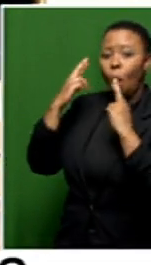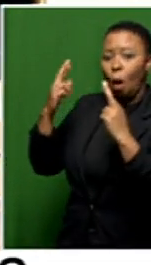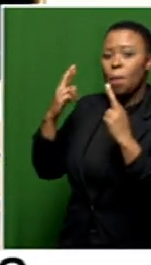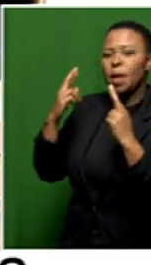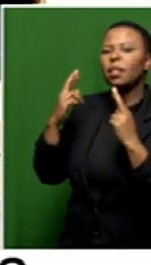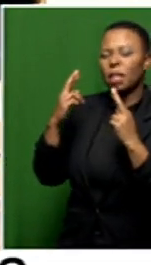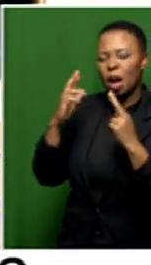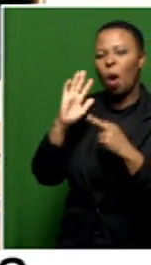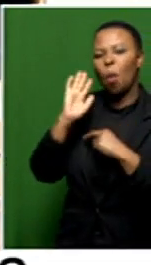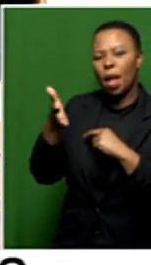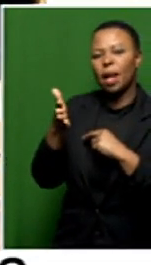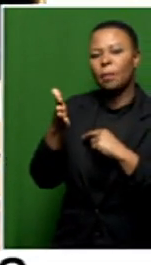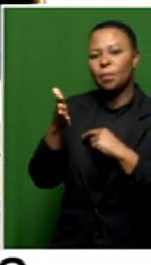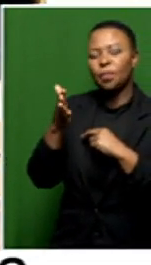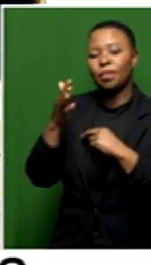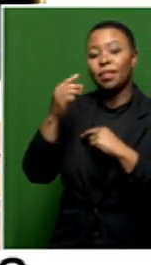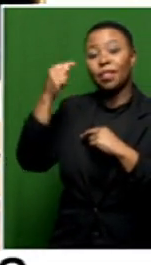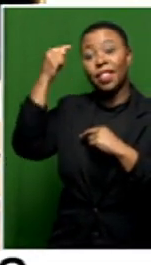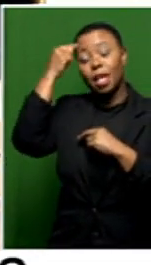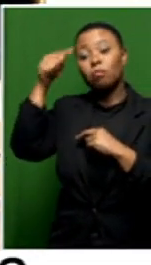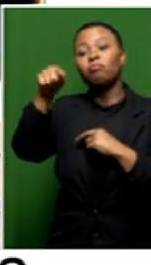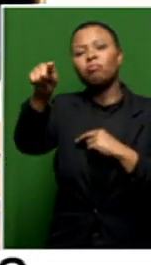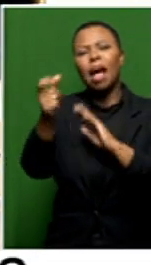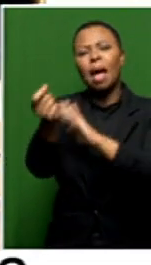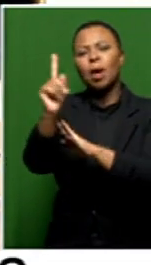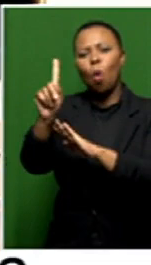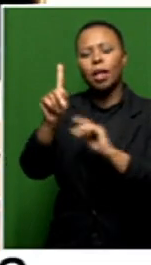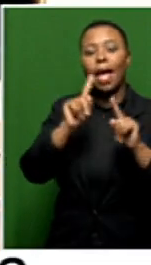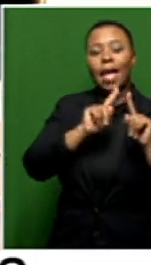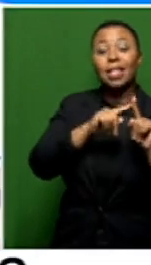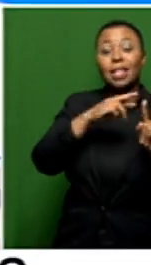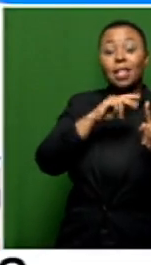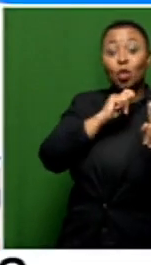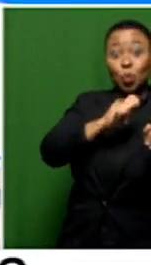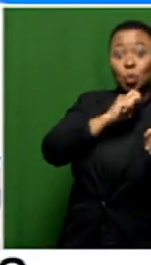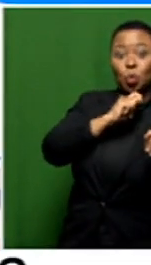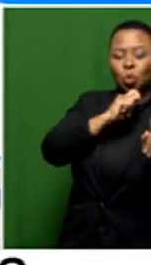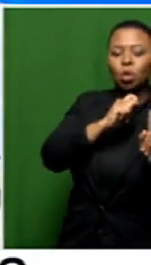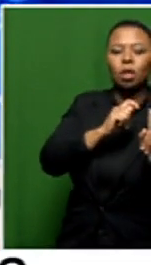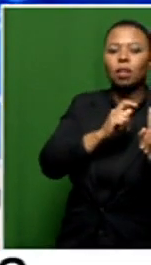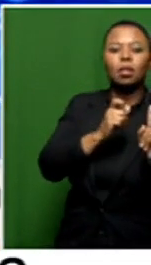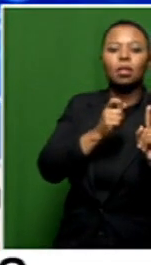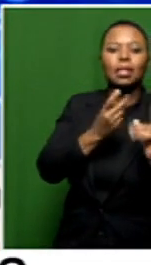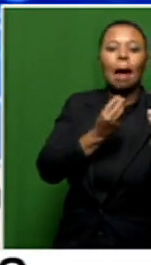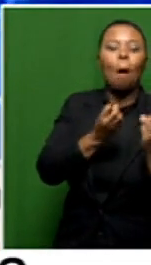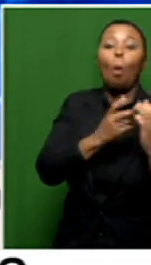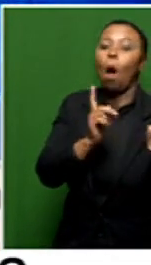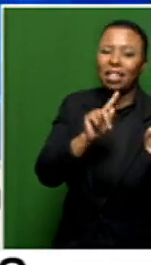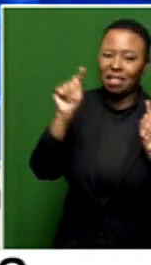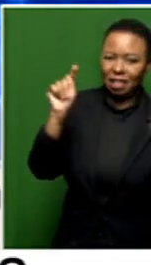slim margin between the predicted and the actual result outcome. But what if it's a far cry